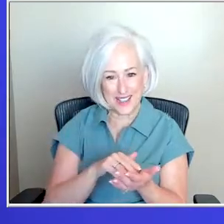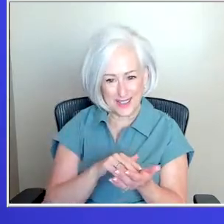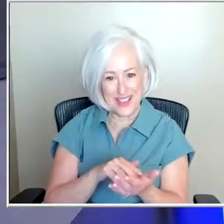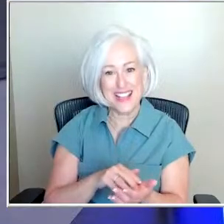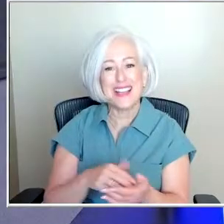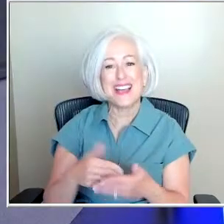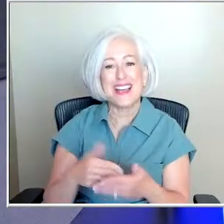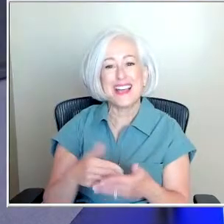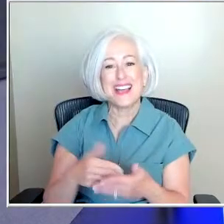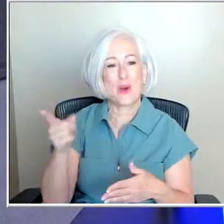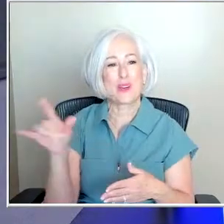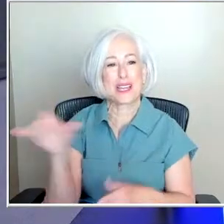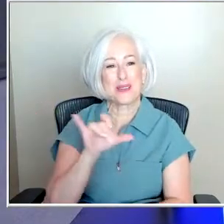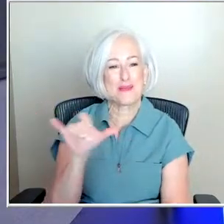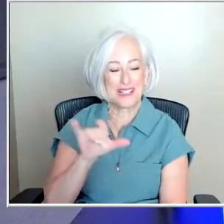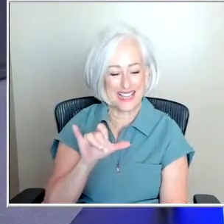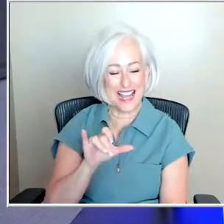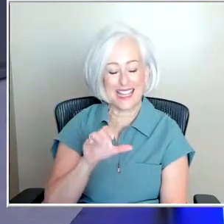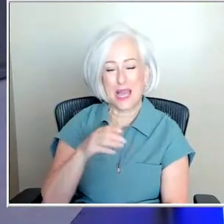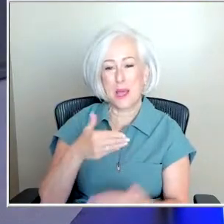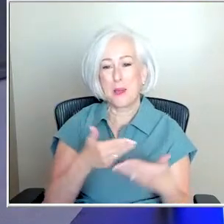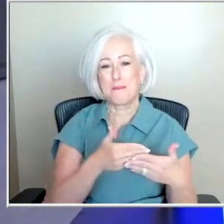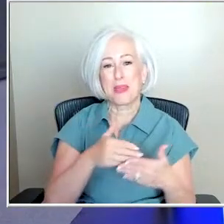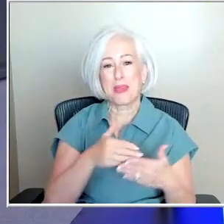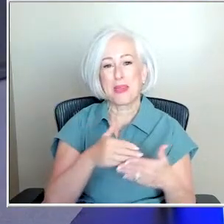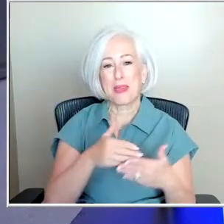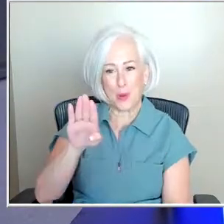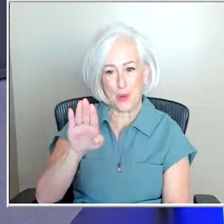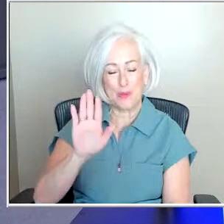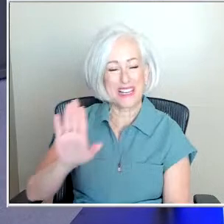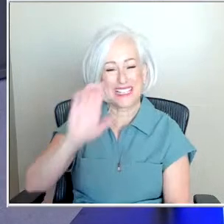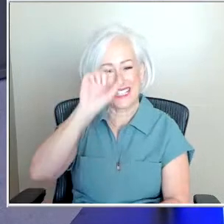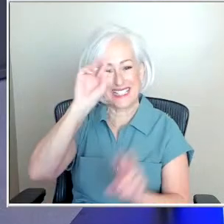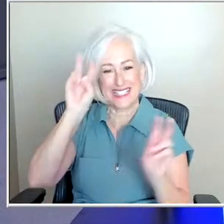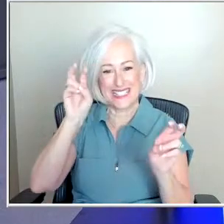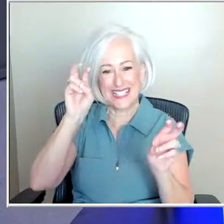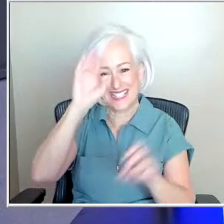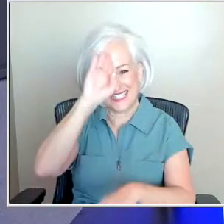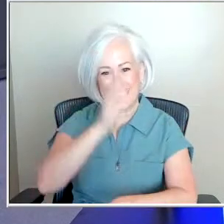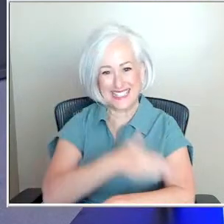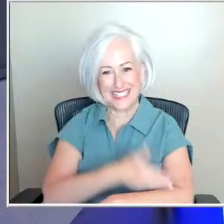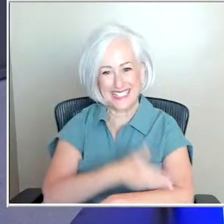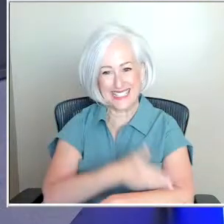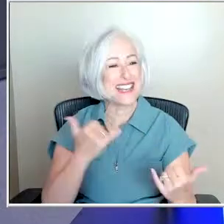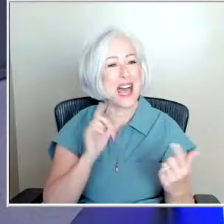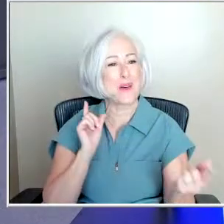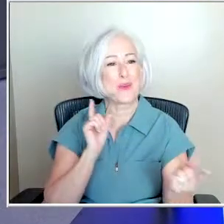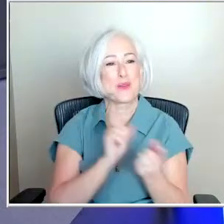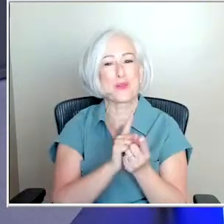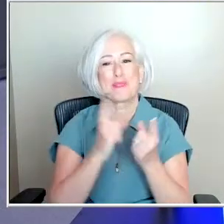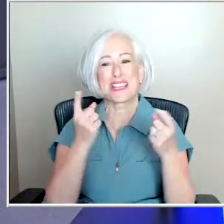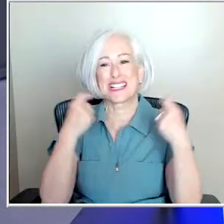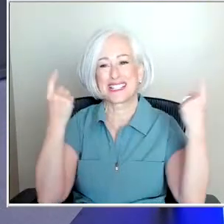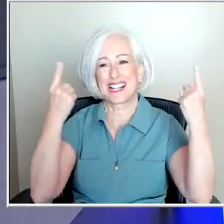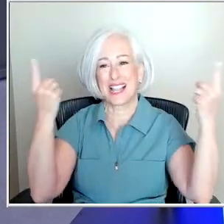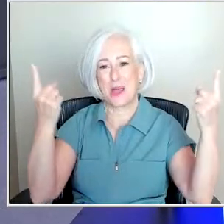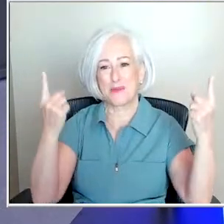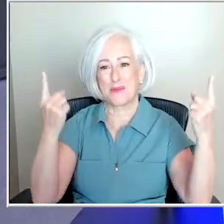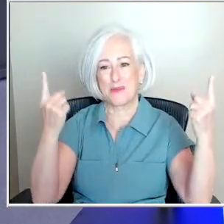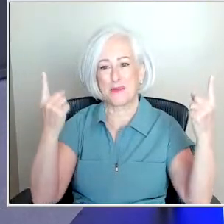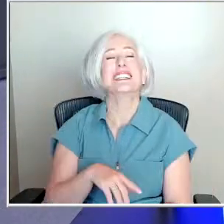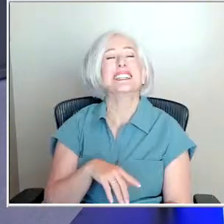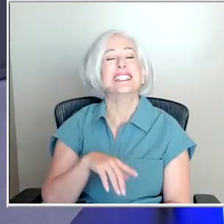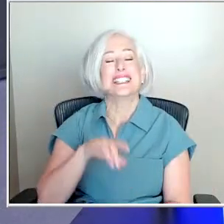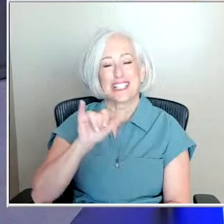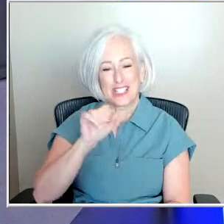he's famous. Son, he's a celebrity in the cancer center. Is he? Okay, well, guess what? We get to meet that celebrity, little Jacob, his sister Bryn. We get to meet Justin here